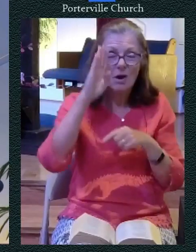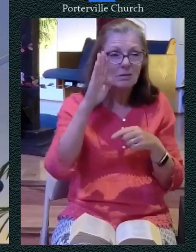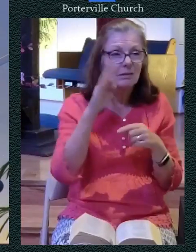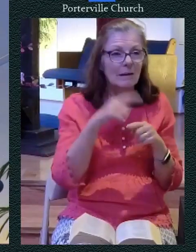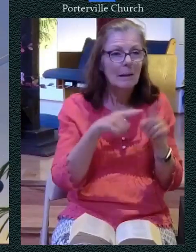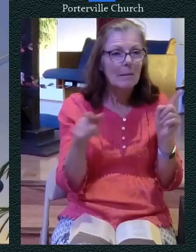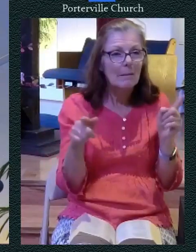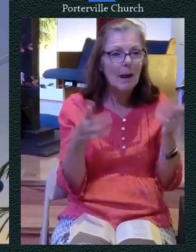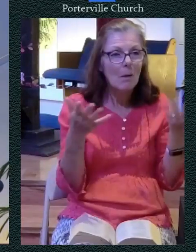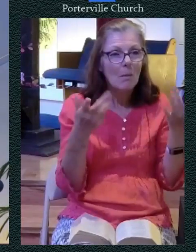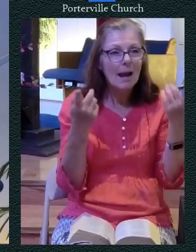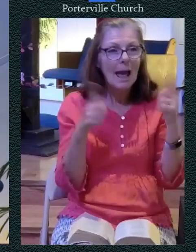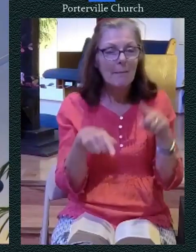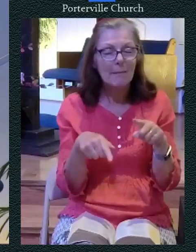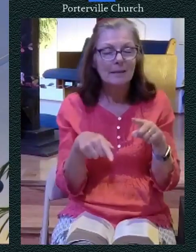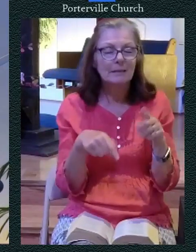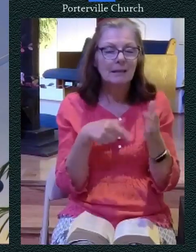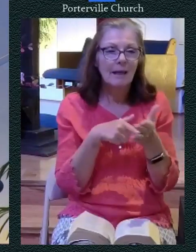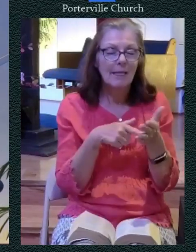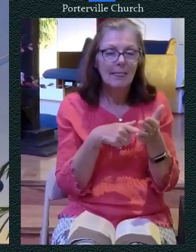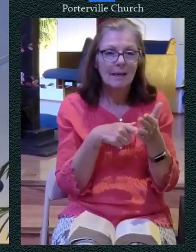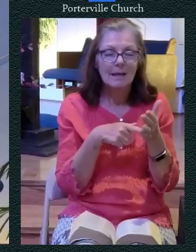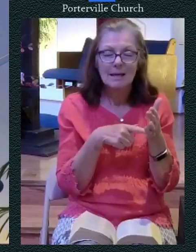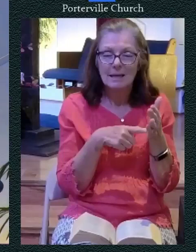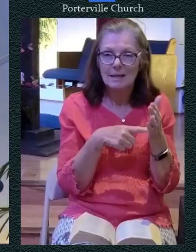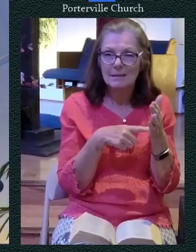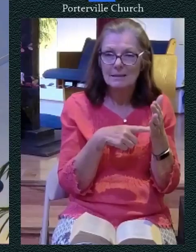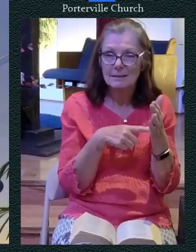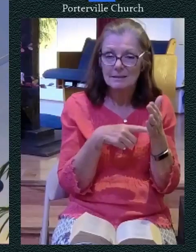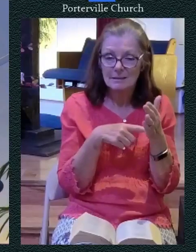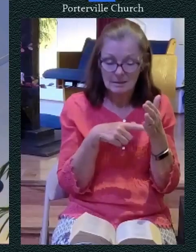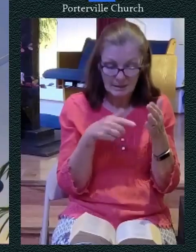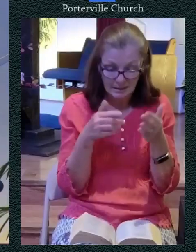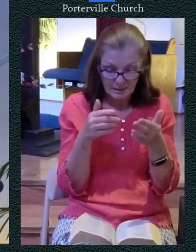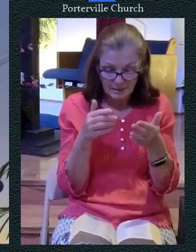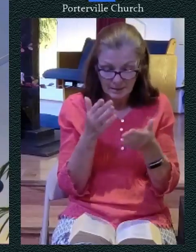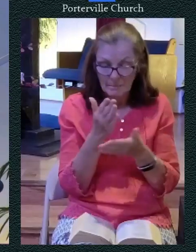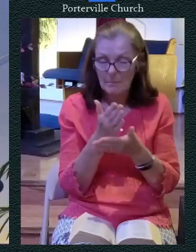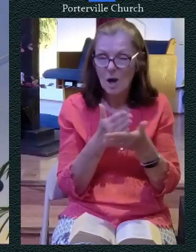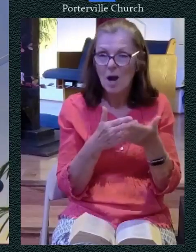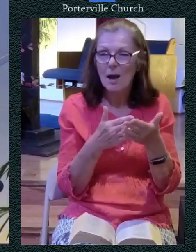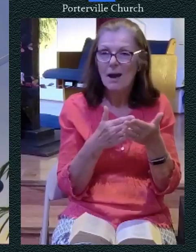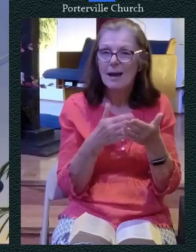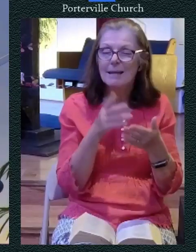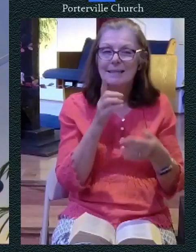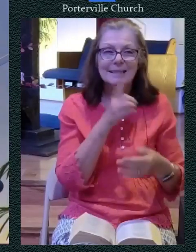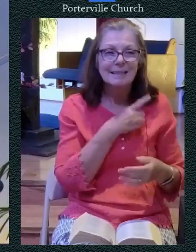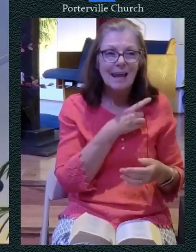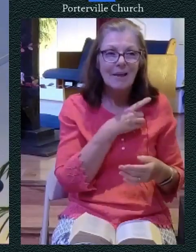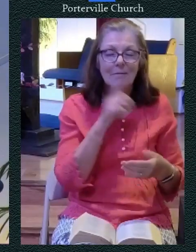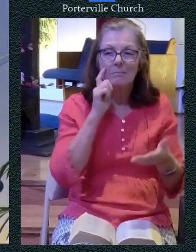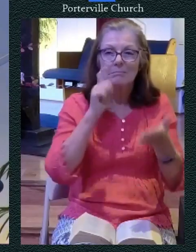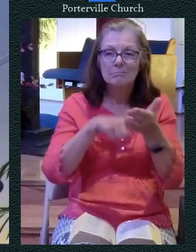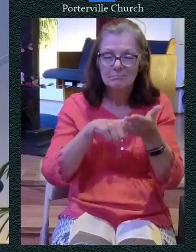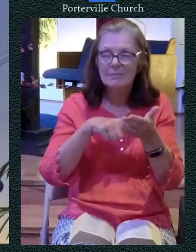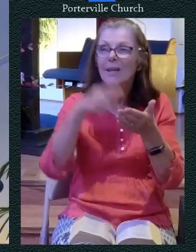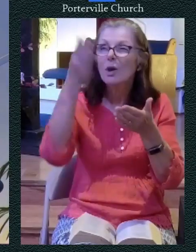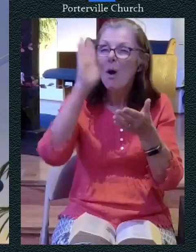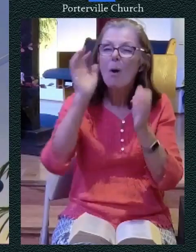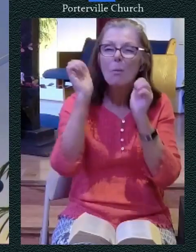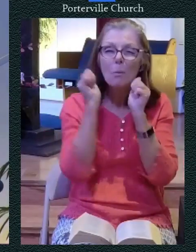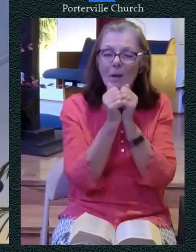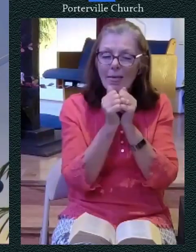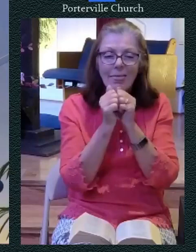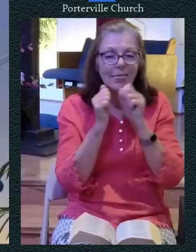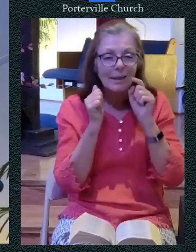in this section is David begins to recognize that God has been with him in the midst